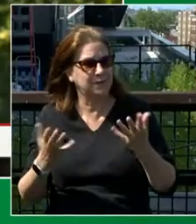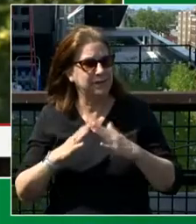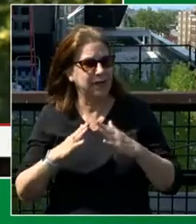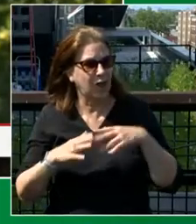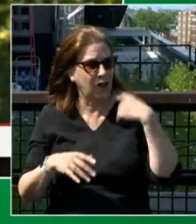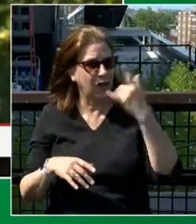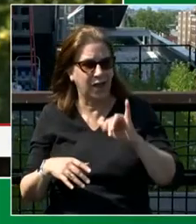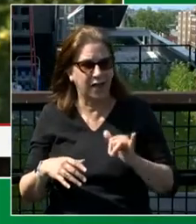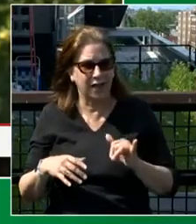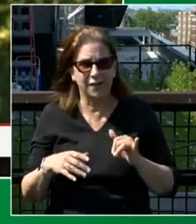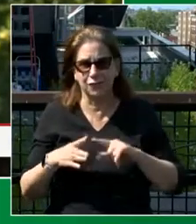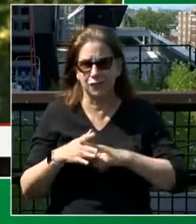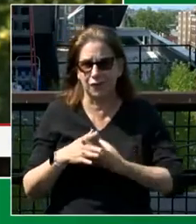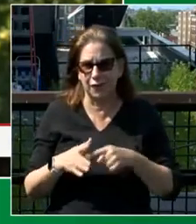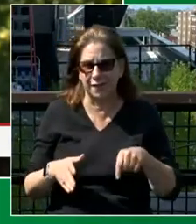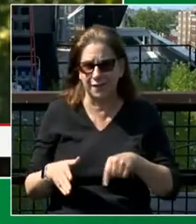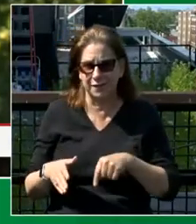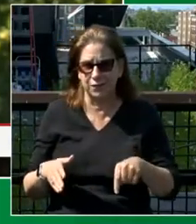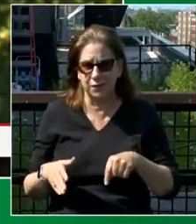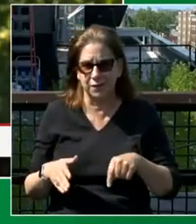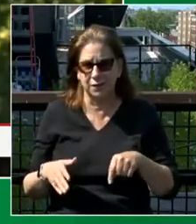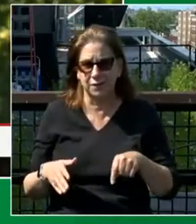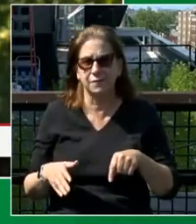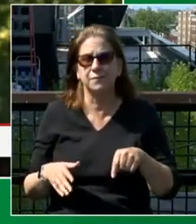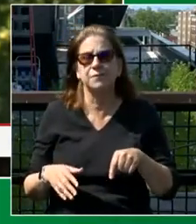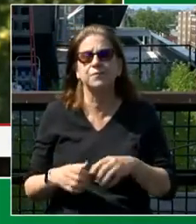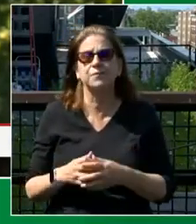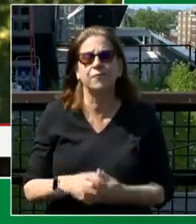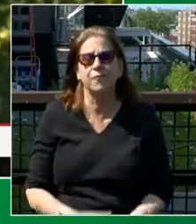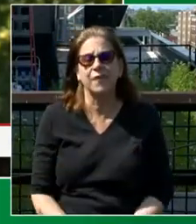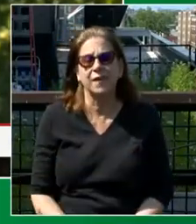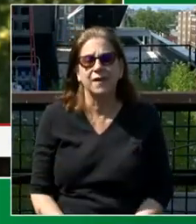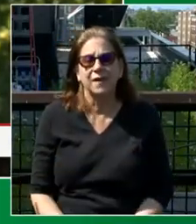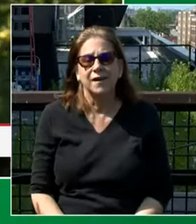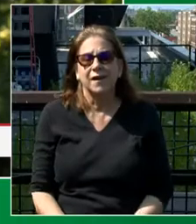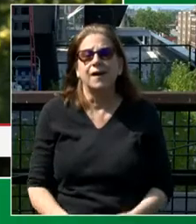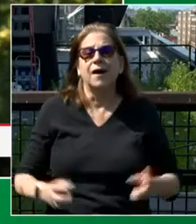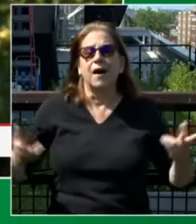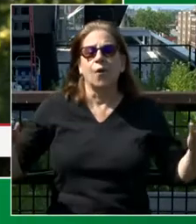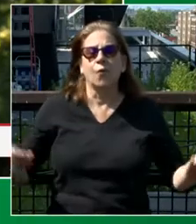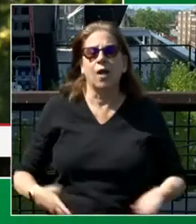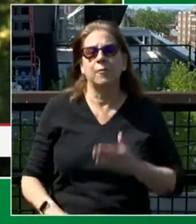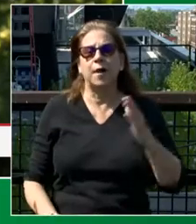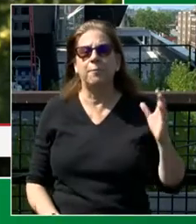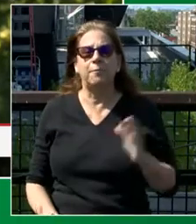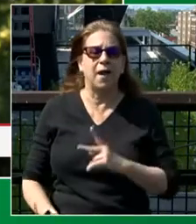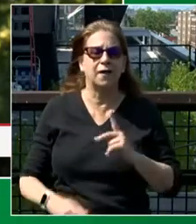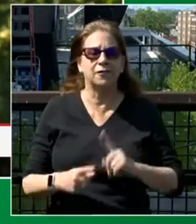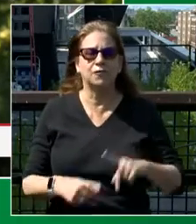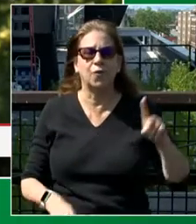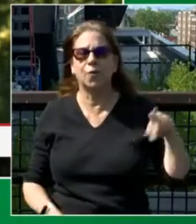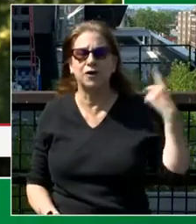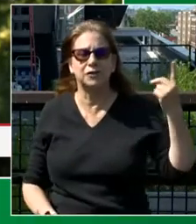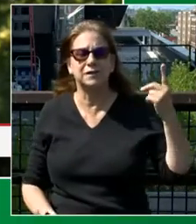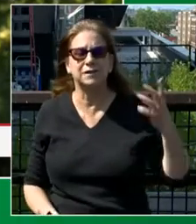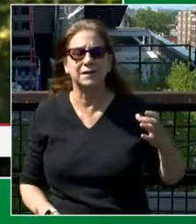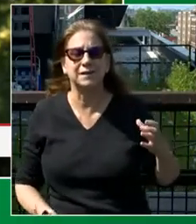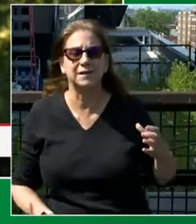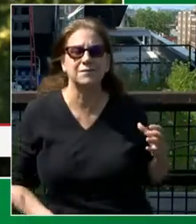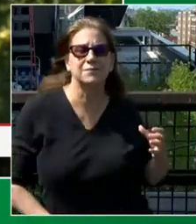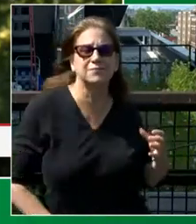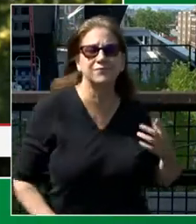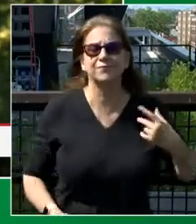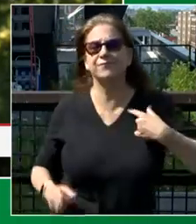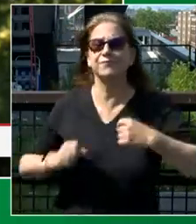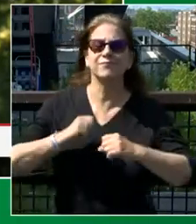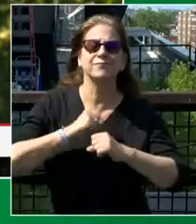week 4 now, of a Welcome Back DC campaign where you get your first cup of joe on